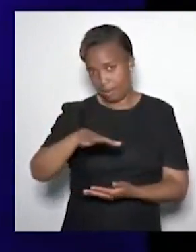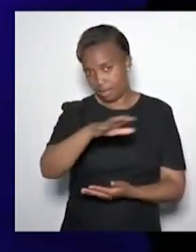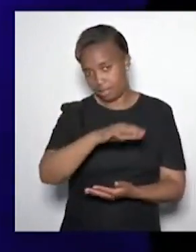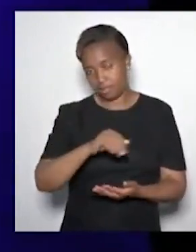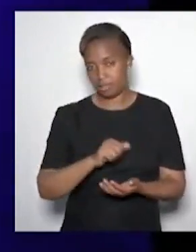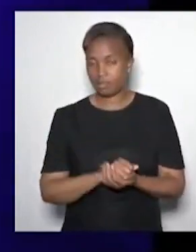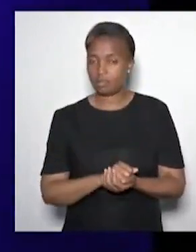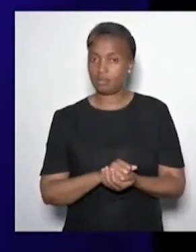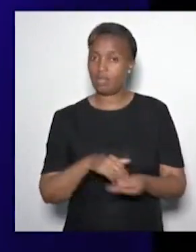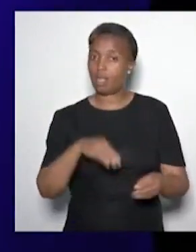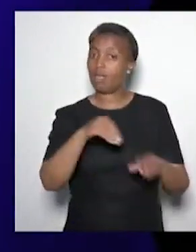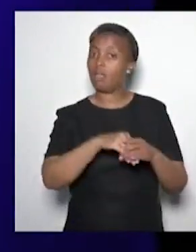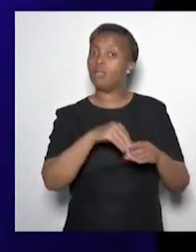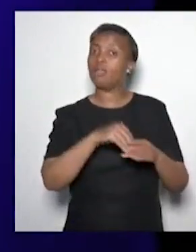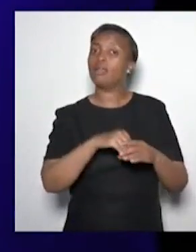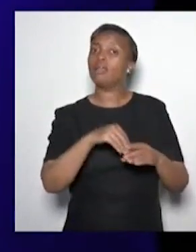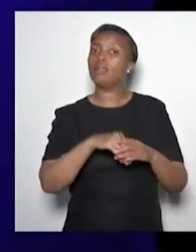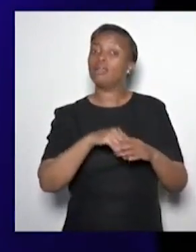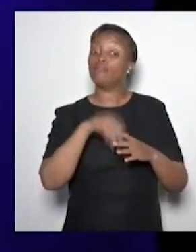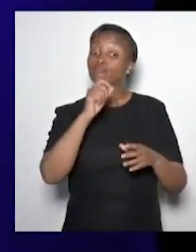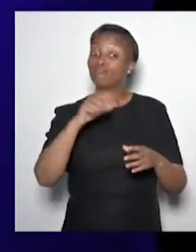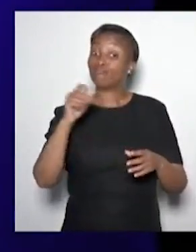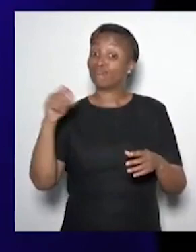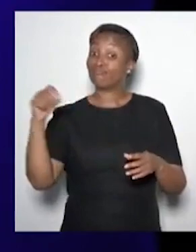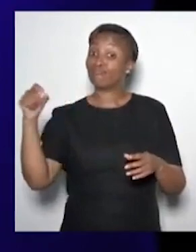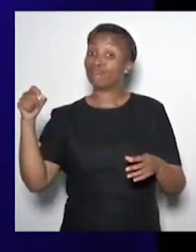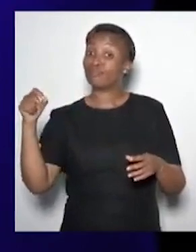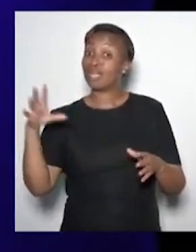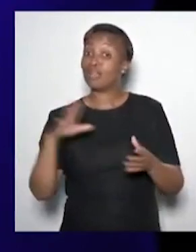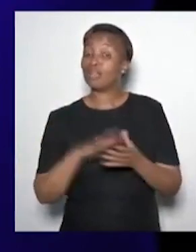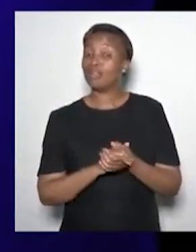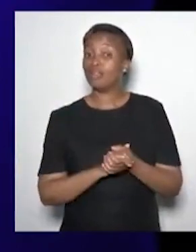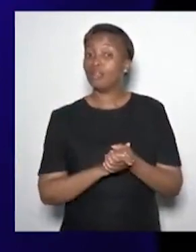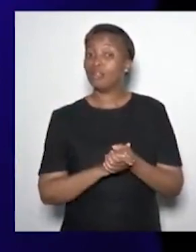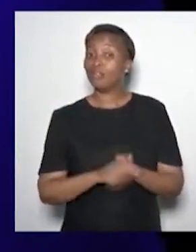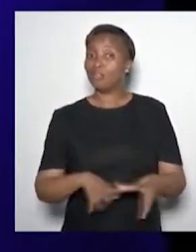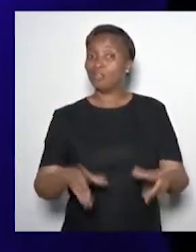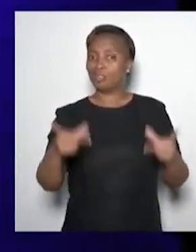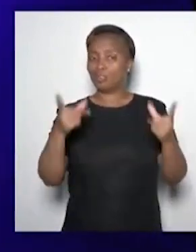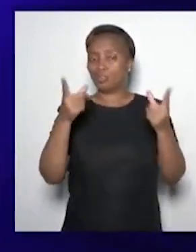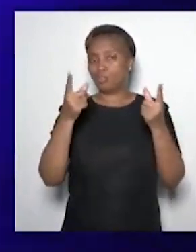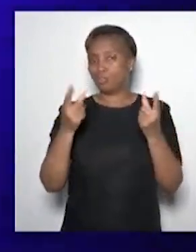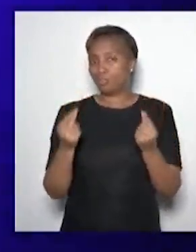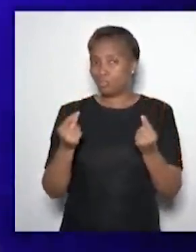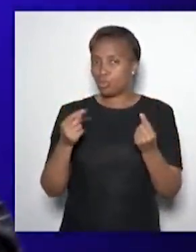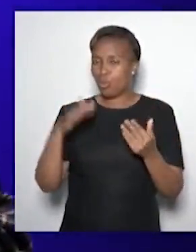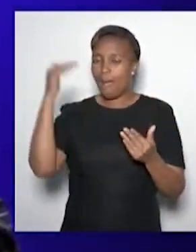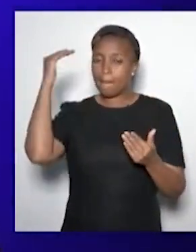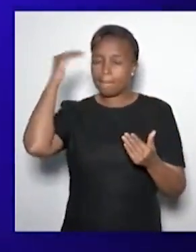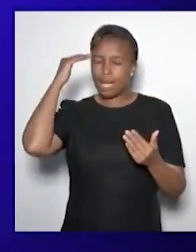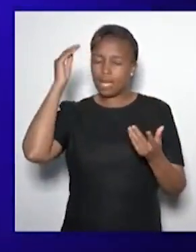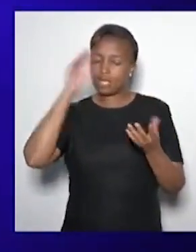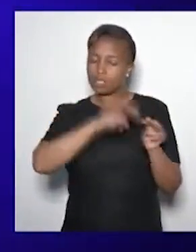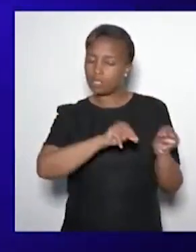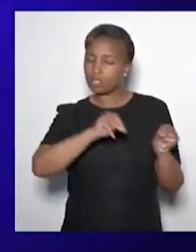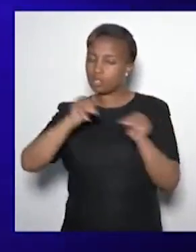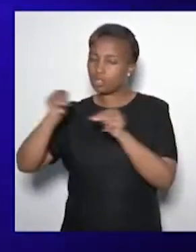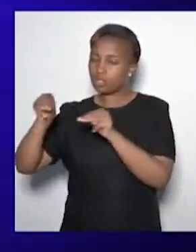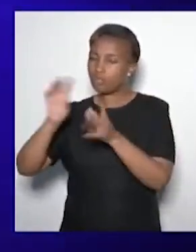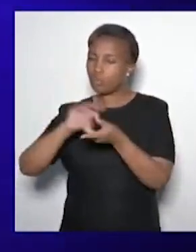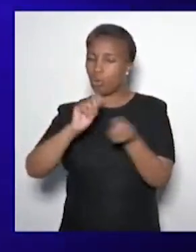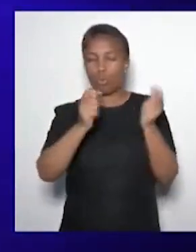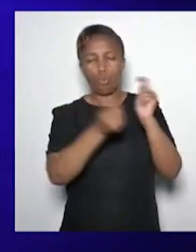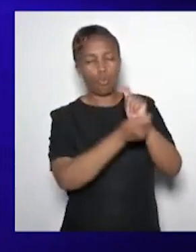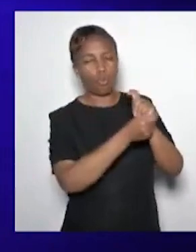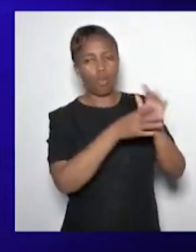will involve writers to undergo a paradigm shift. Let